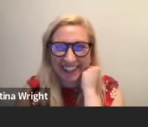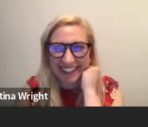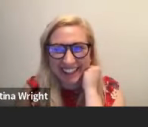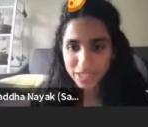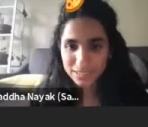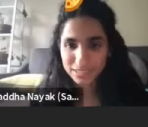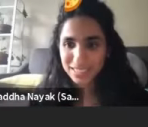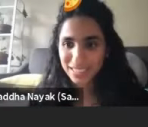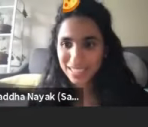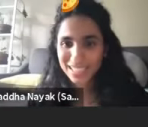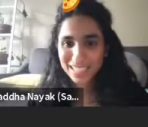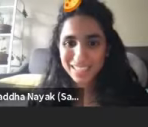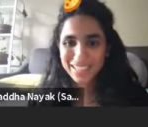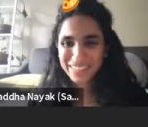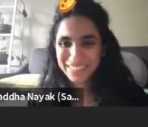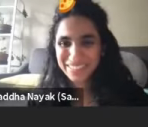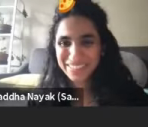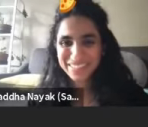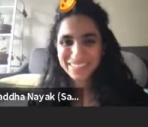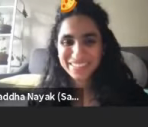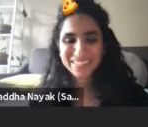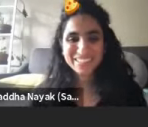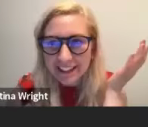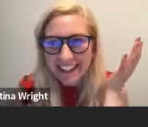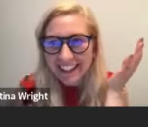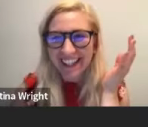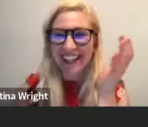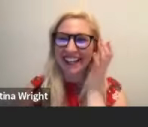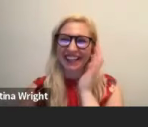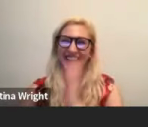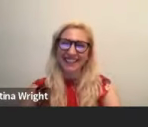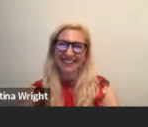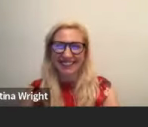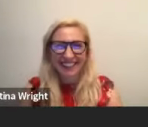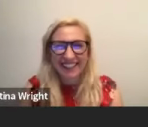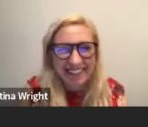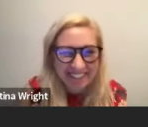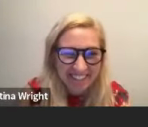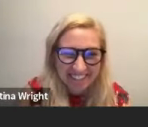Thanks for the sound effects. That's the only thing these are missing.